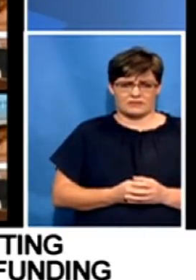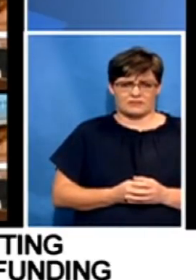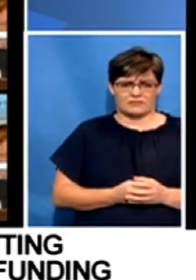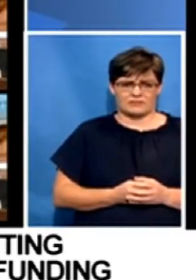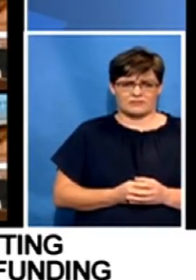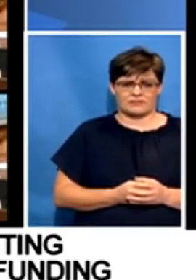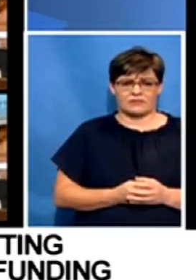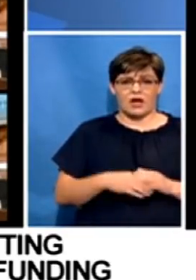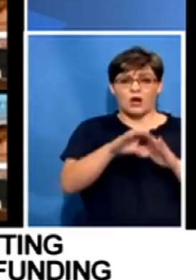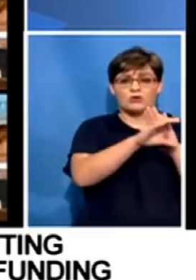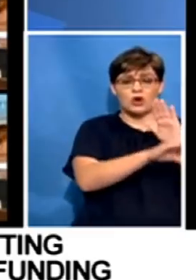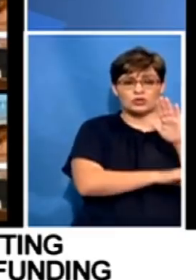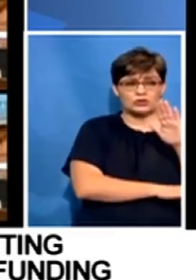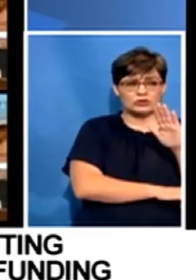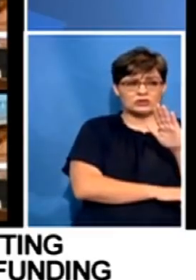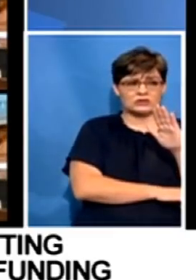seek a higher standard.